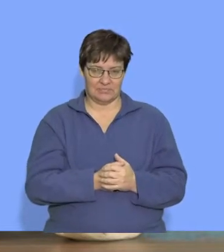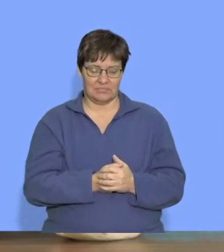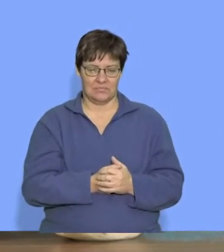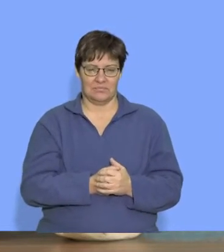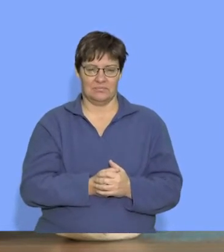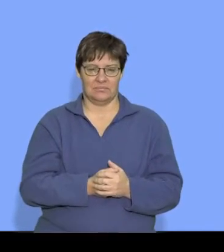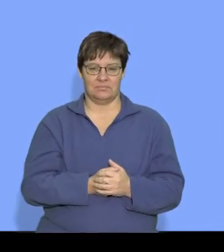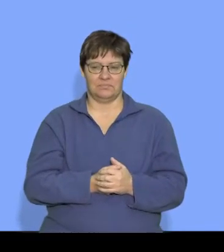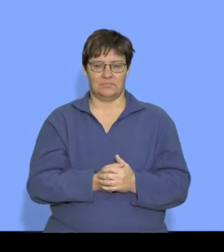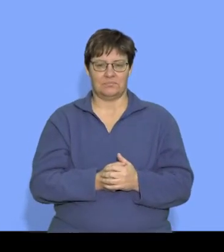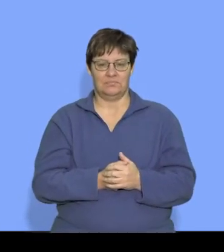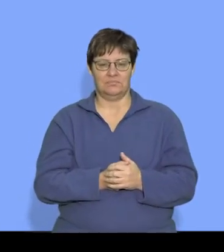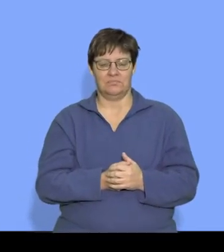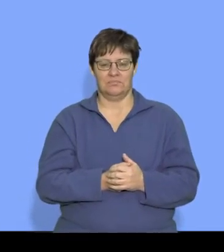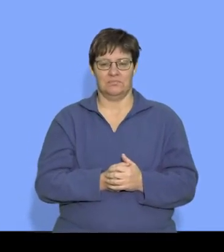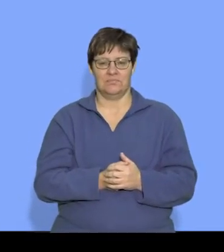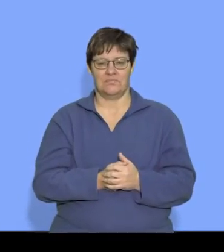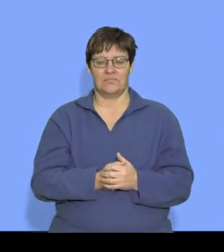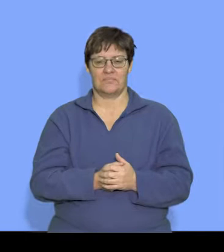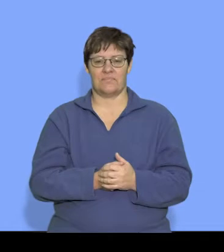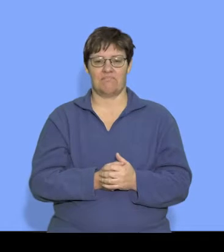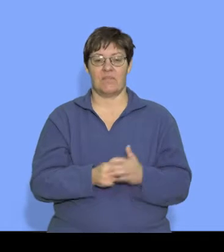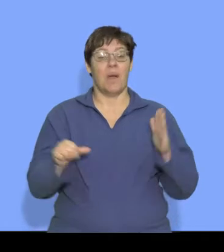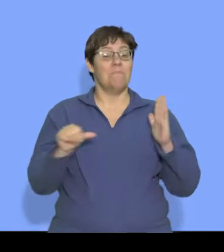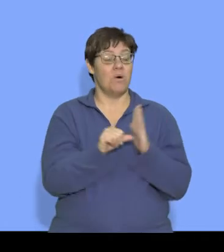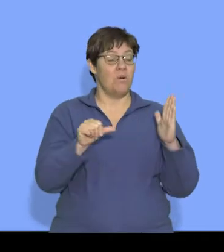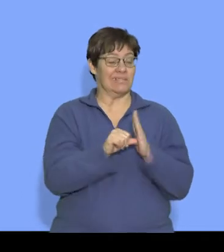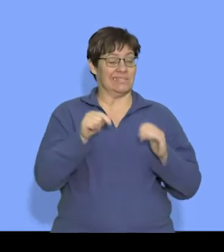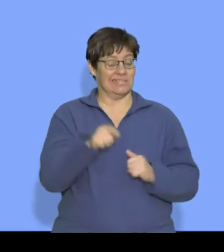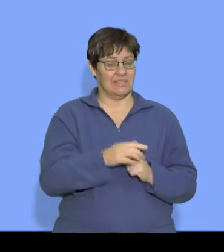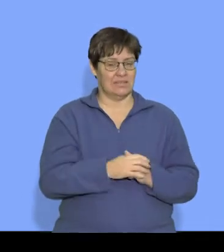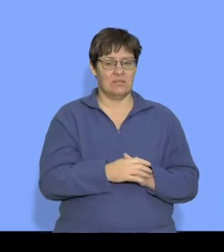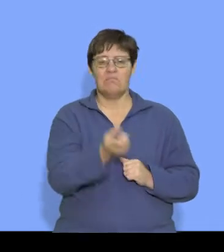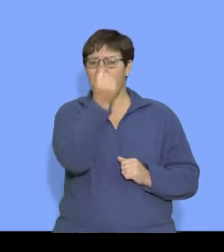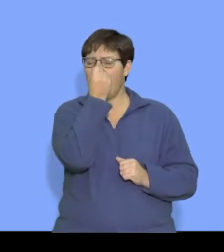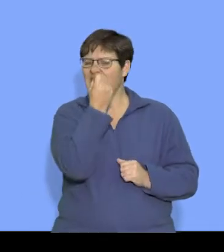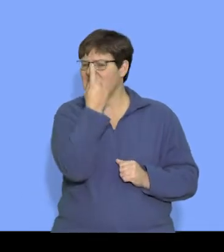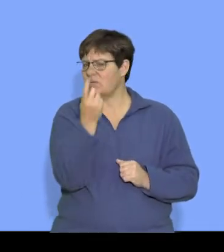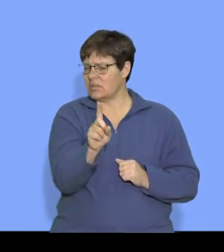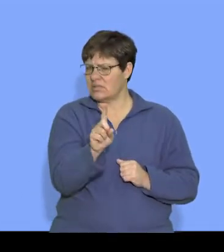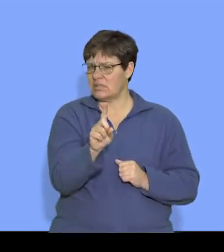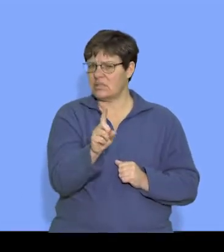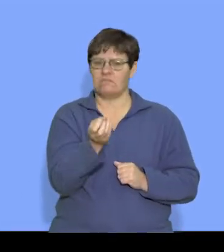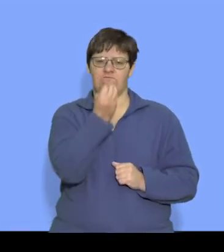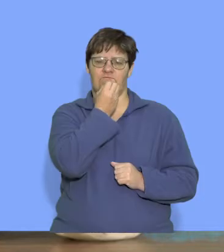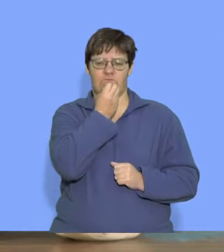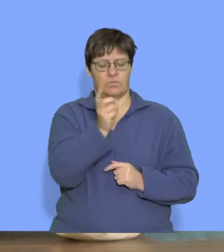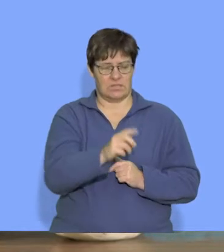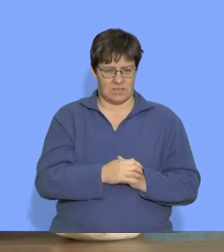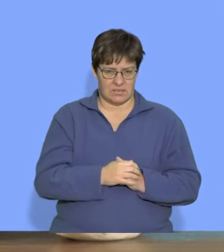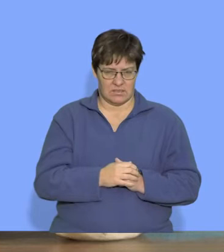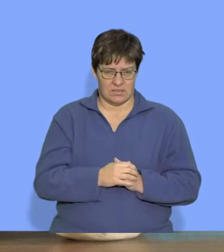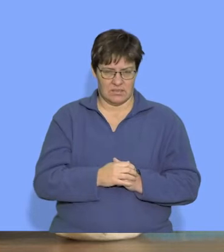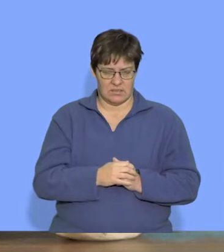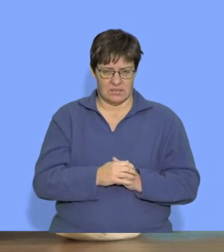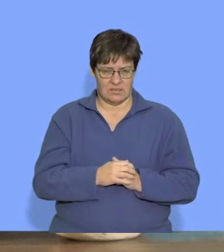term. Right. So fundamentally important is for us to understand what is nutrition. It's